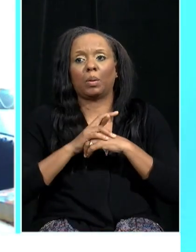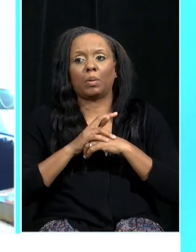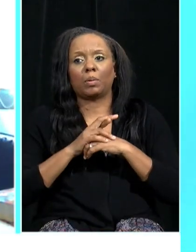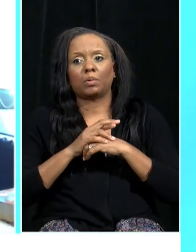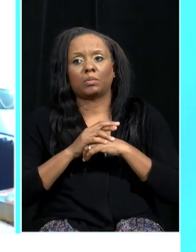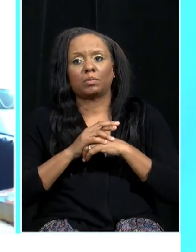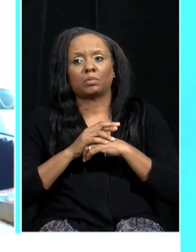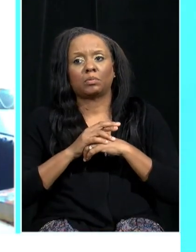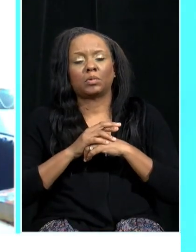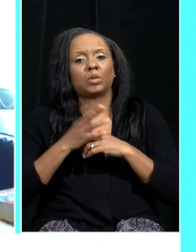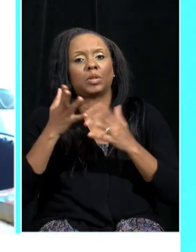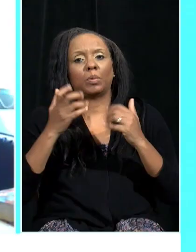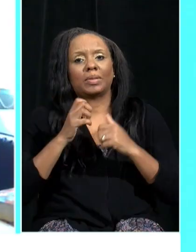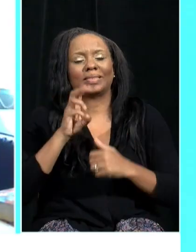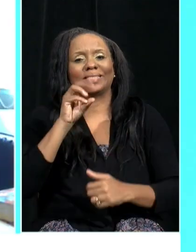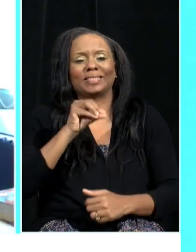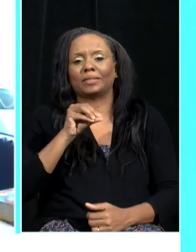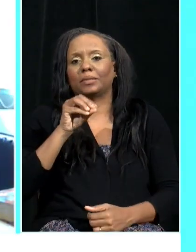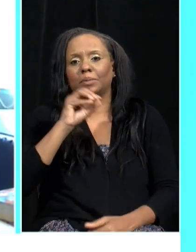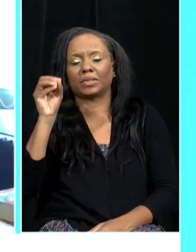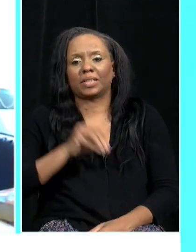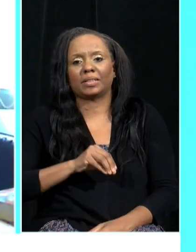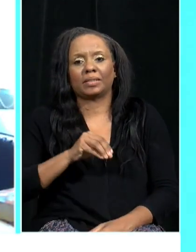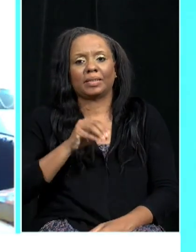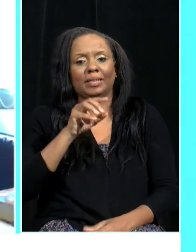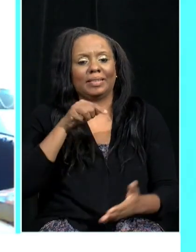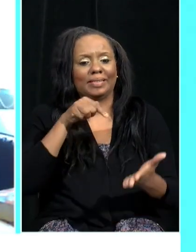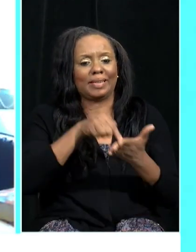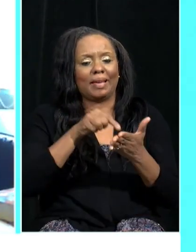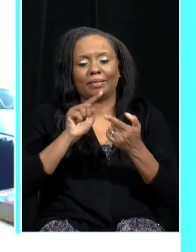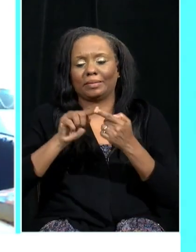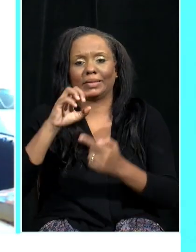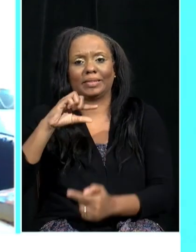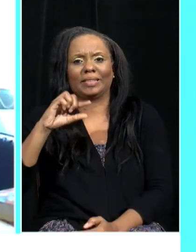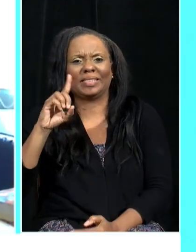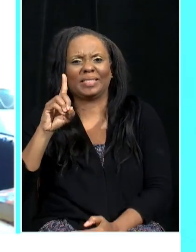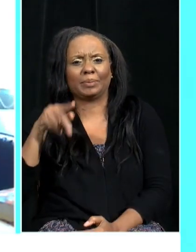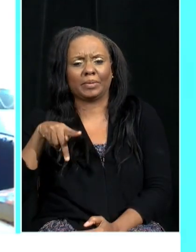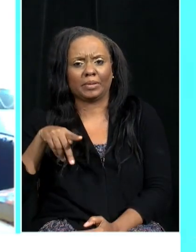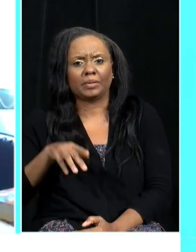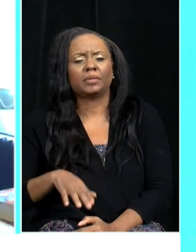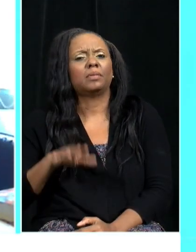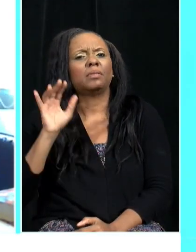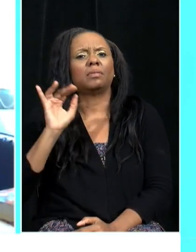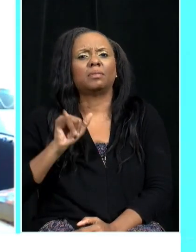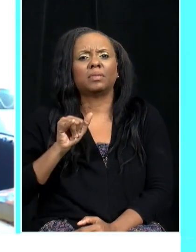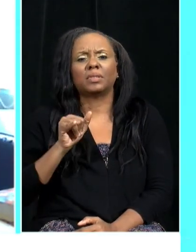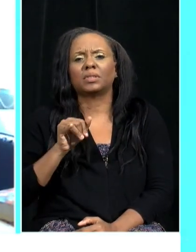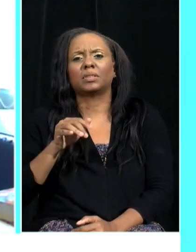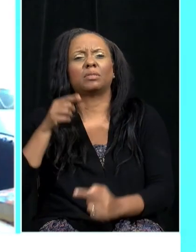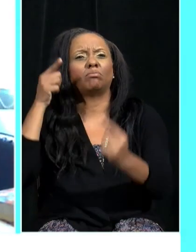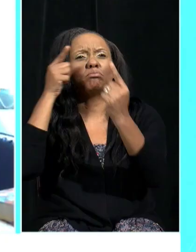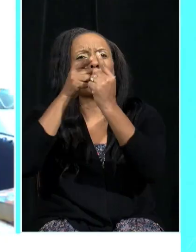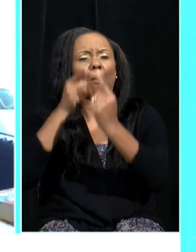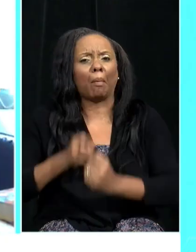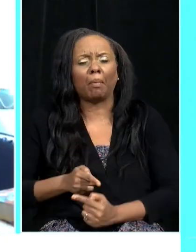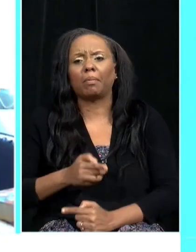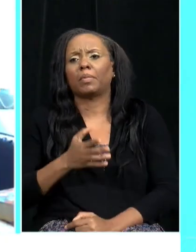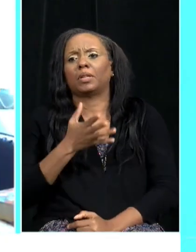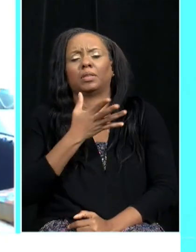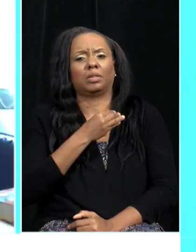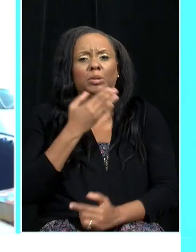of 60%. These are some targets and some norms around fiscal responsibility and good debt